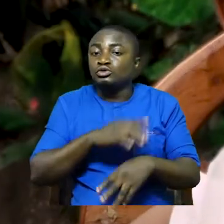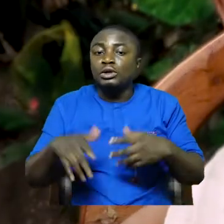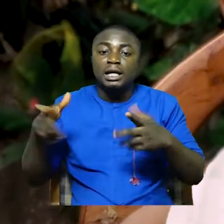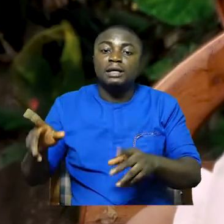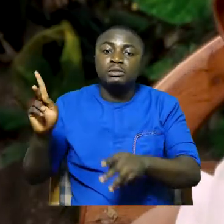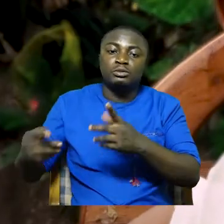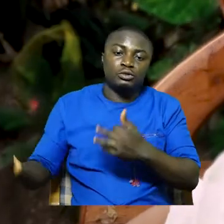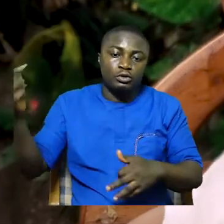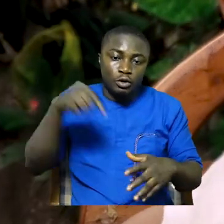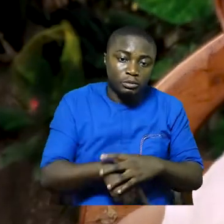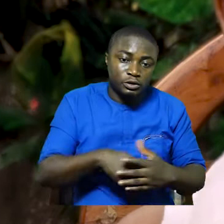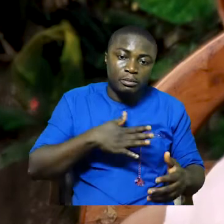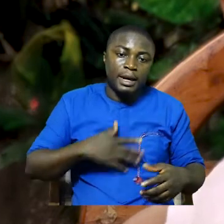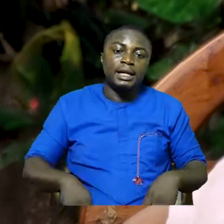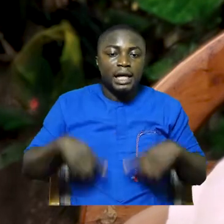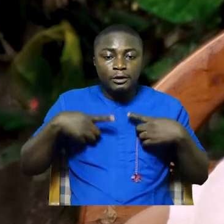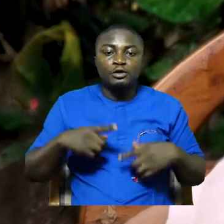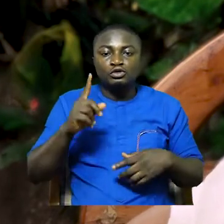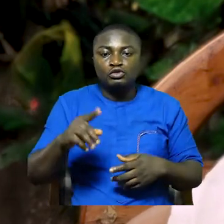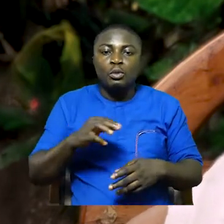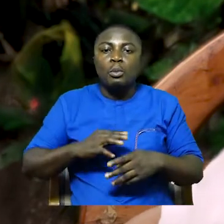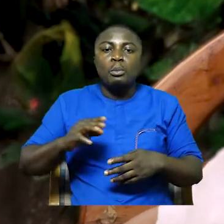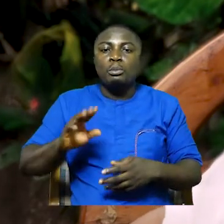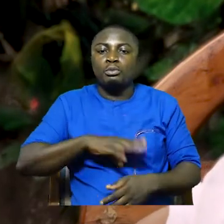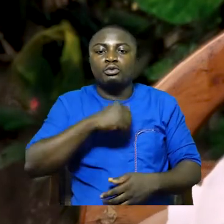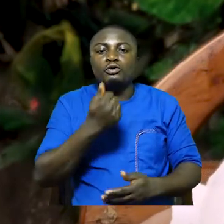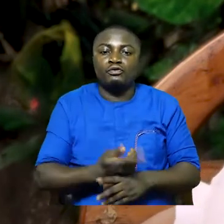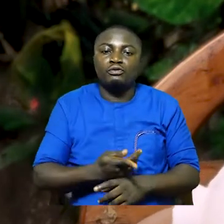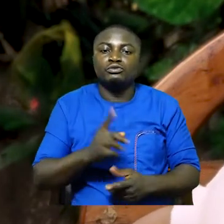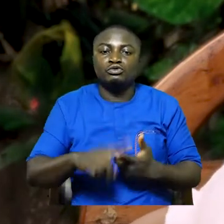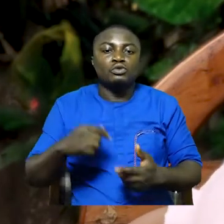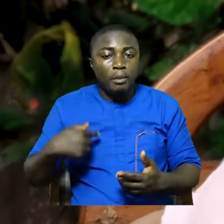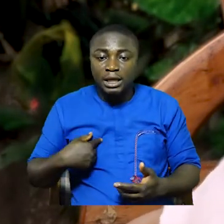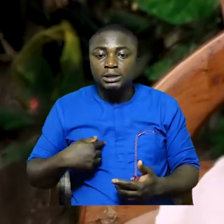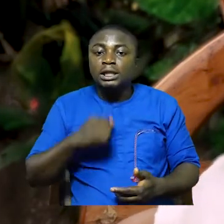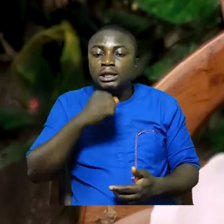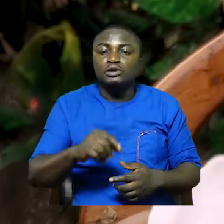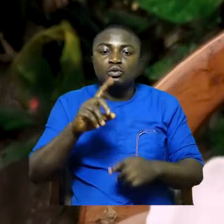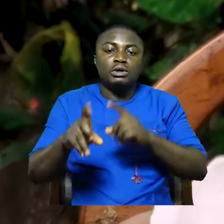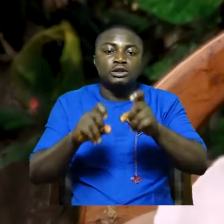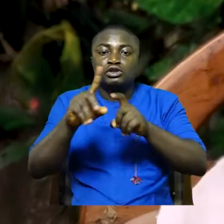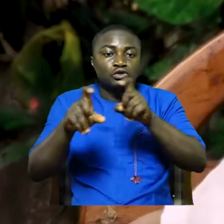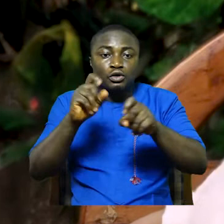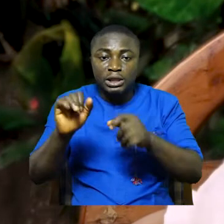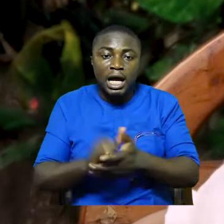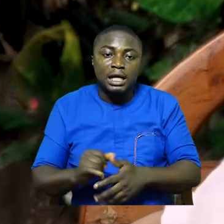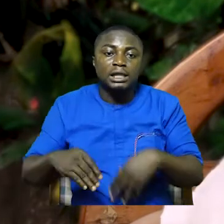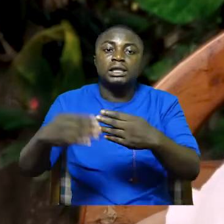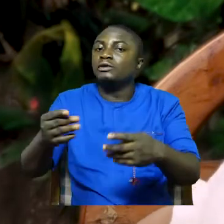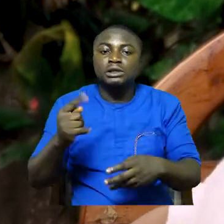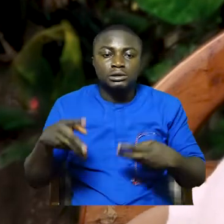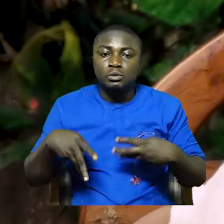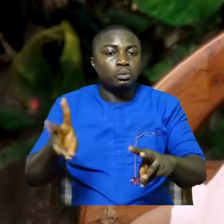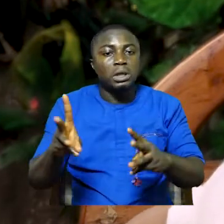point whereby I don't let people into my life. You have to prove to me. If you see the questionnaire I give to them online, you will say that I'm